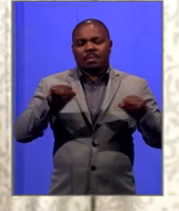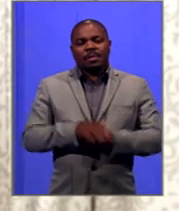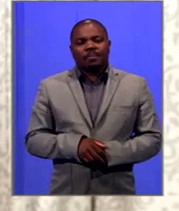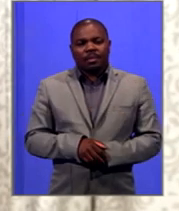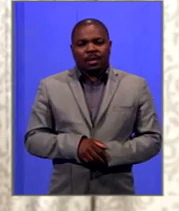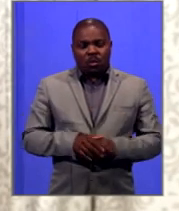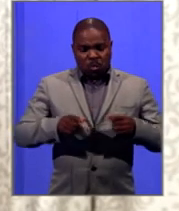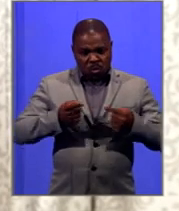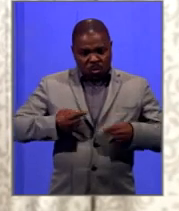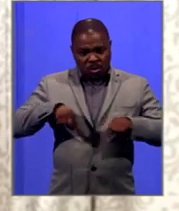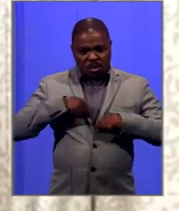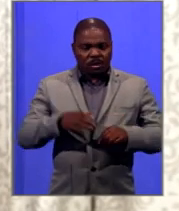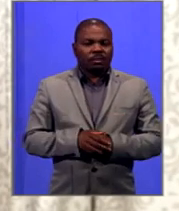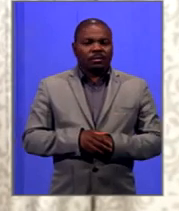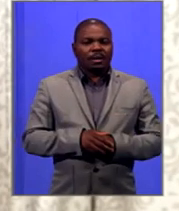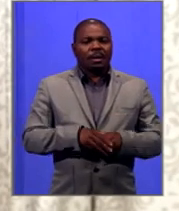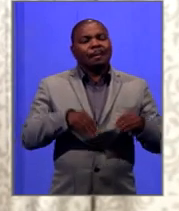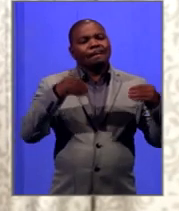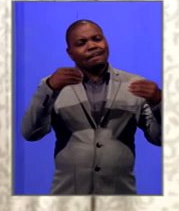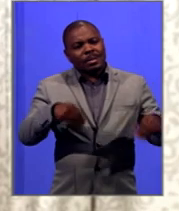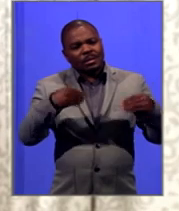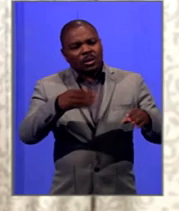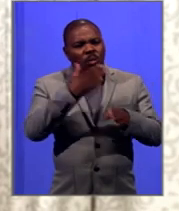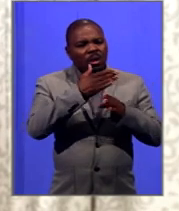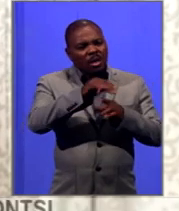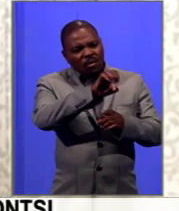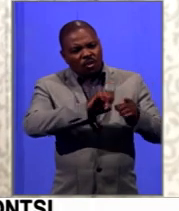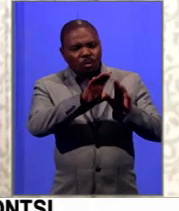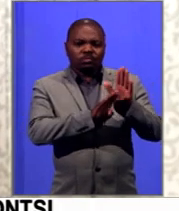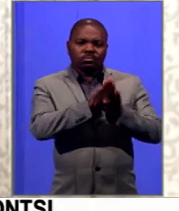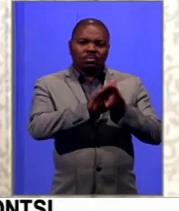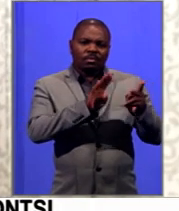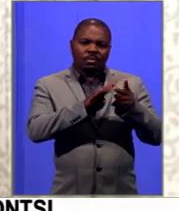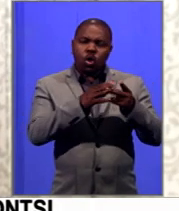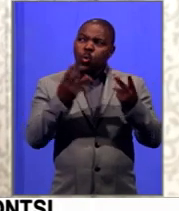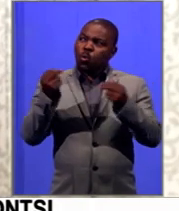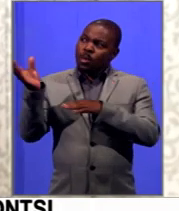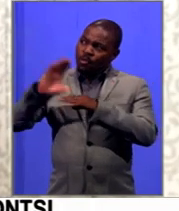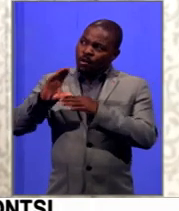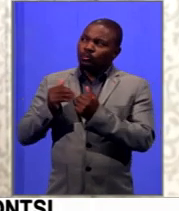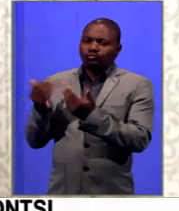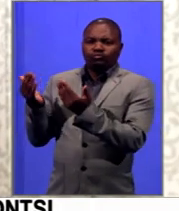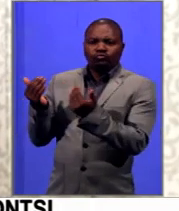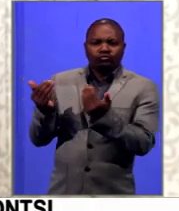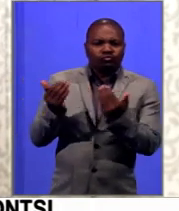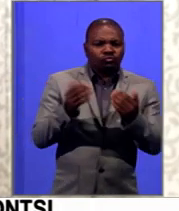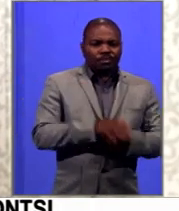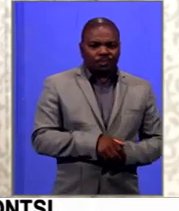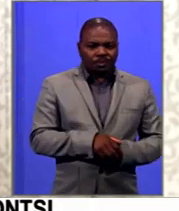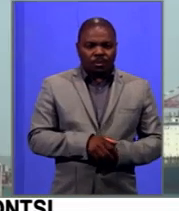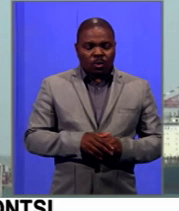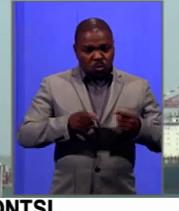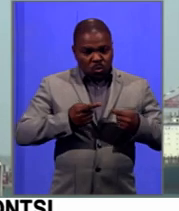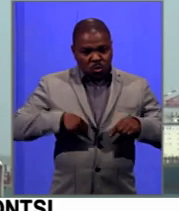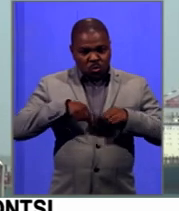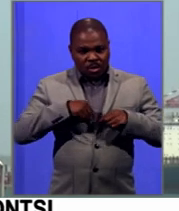We're improving the business operating environment and attracting new investment. We are